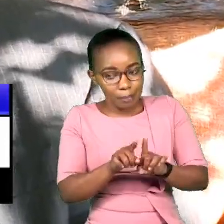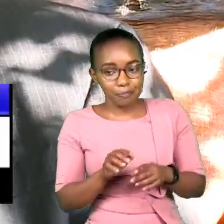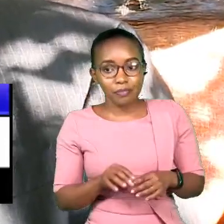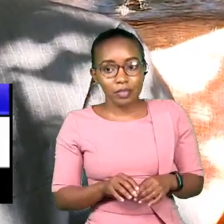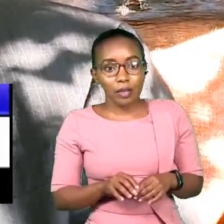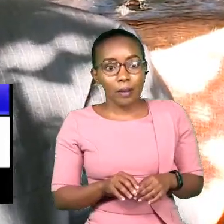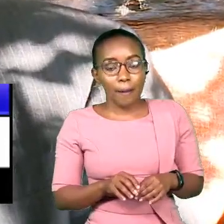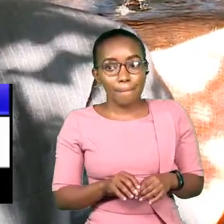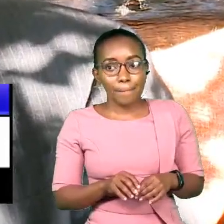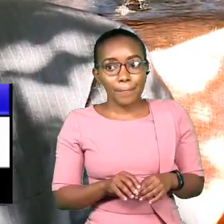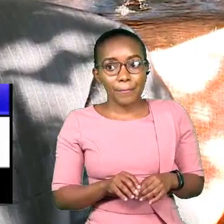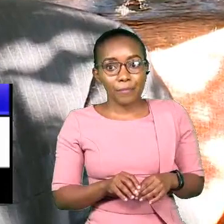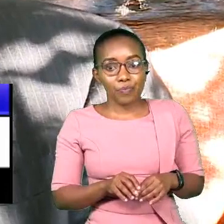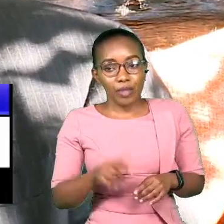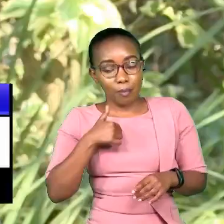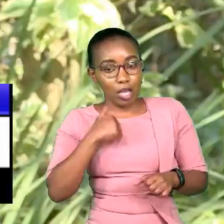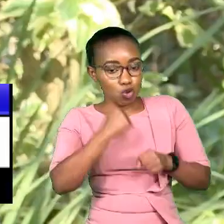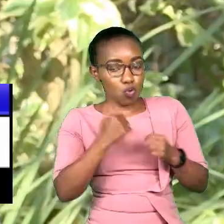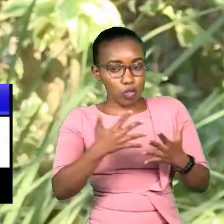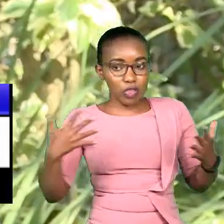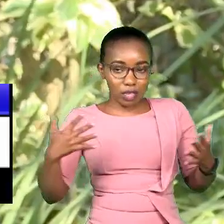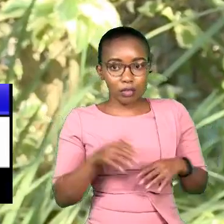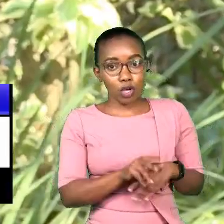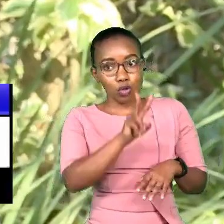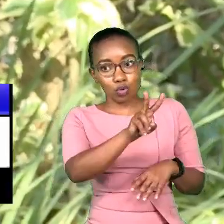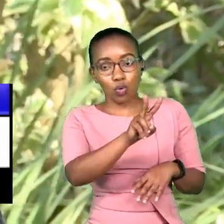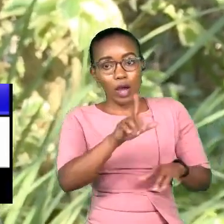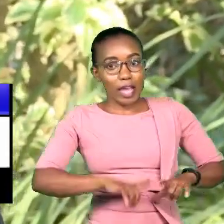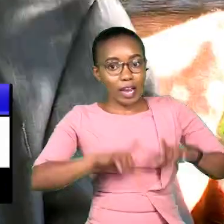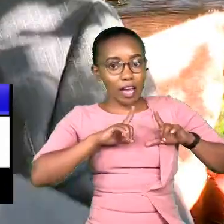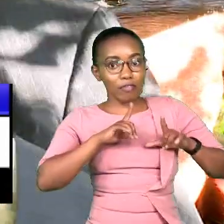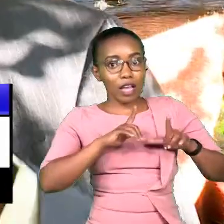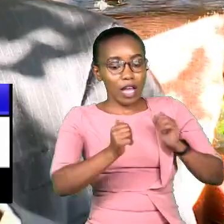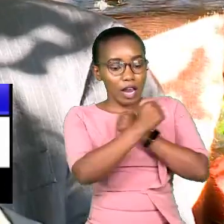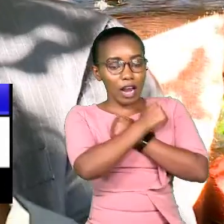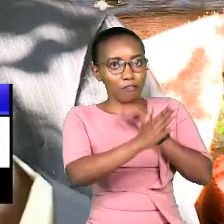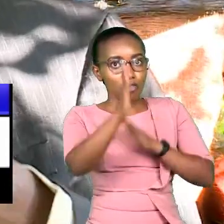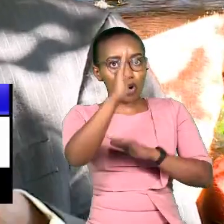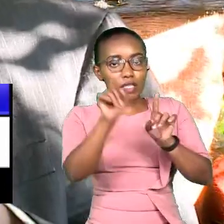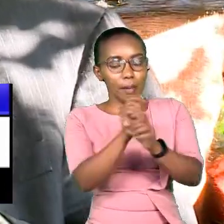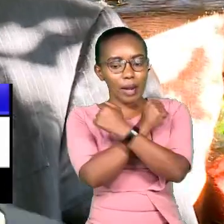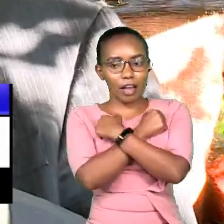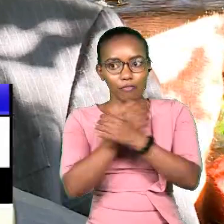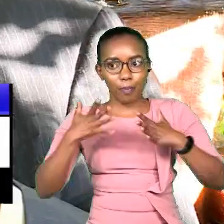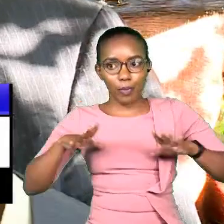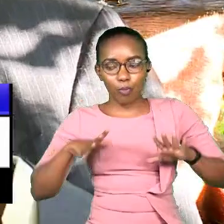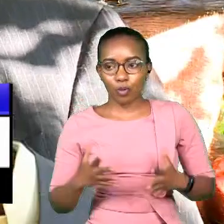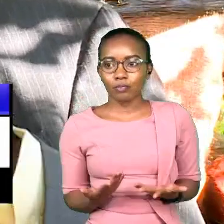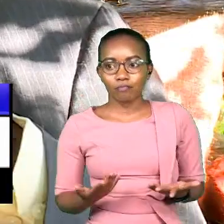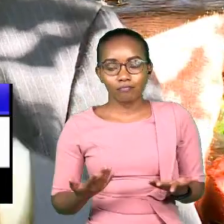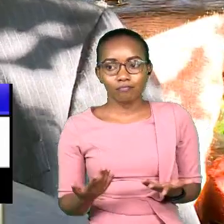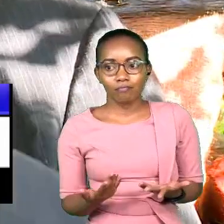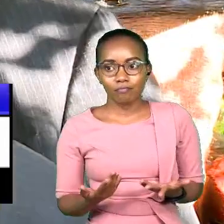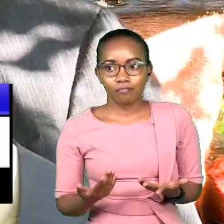I should do two things in life, and that is love God and love people. I need to just give you,